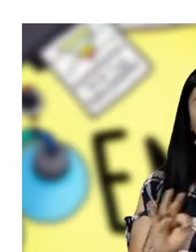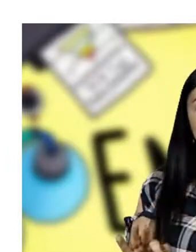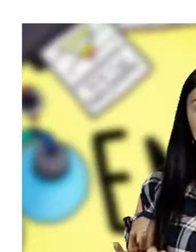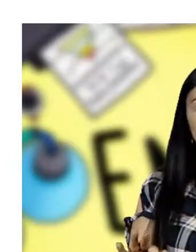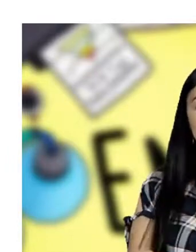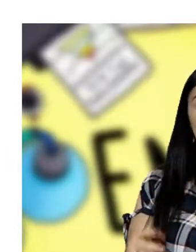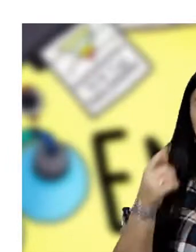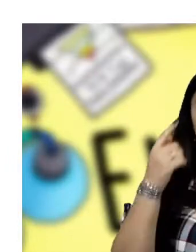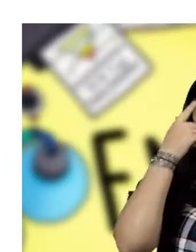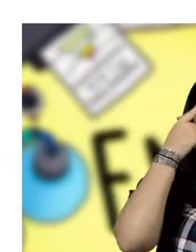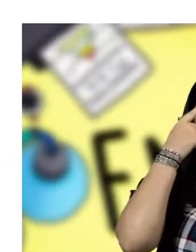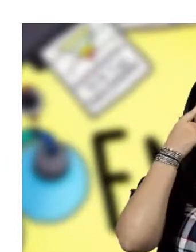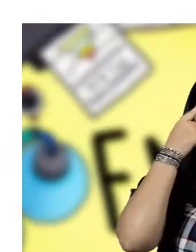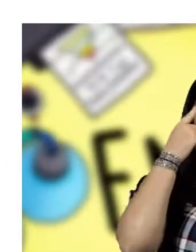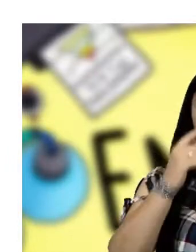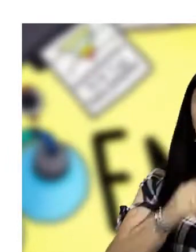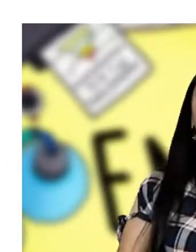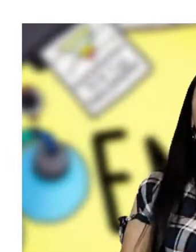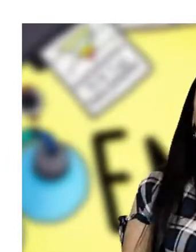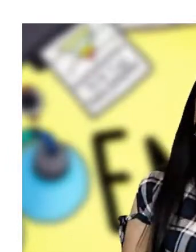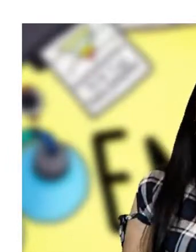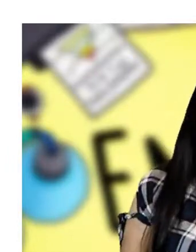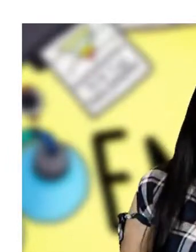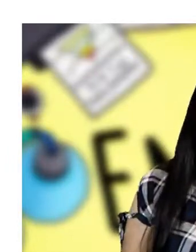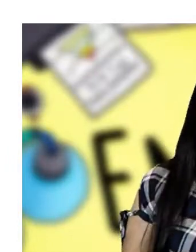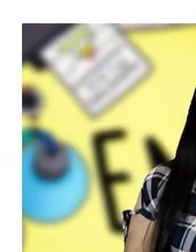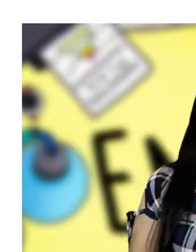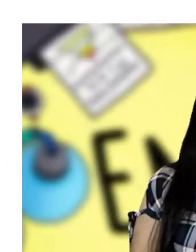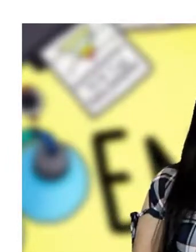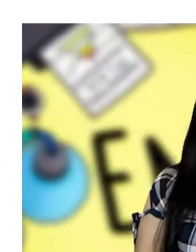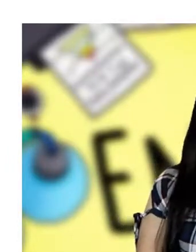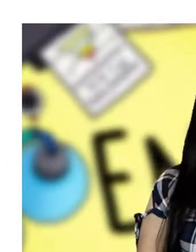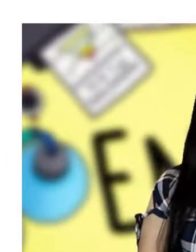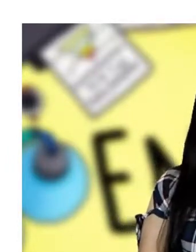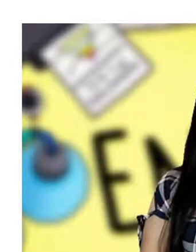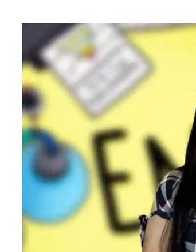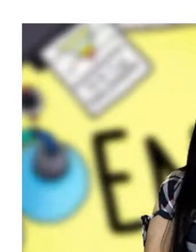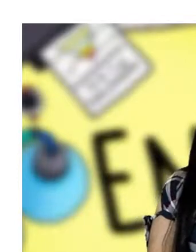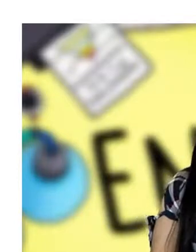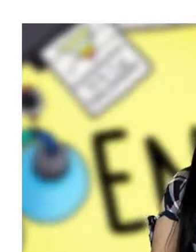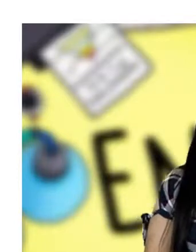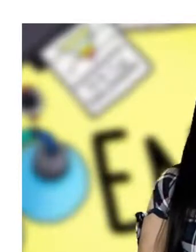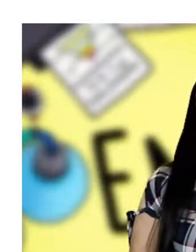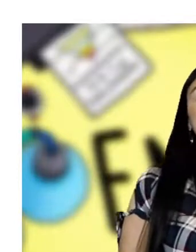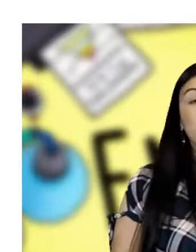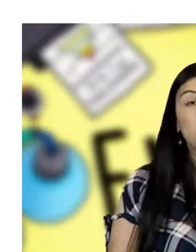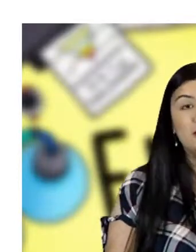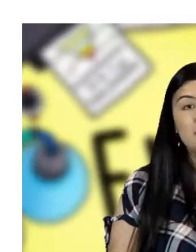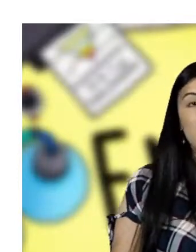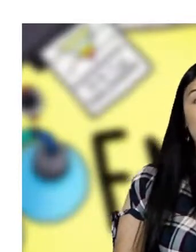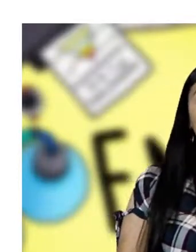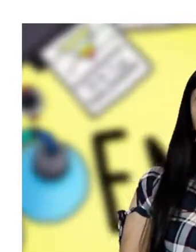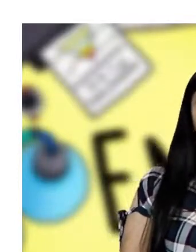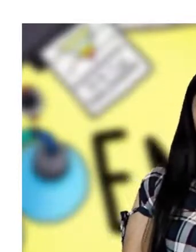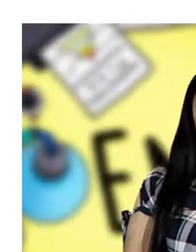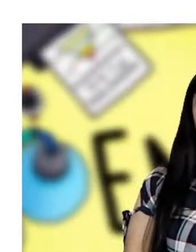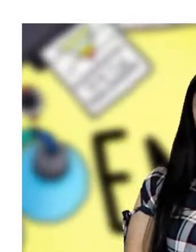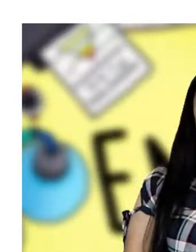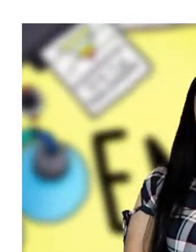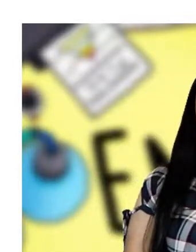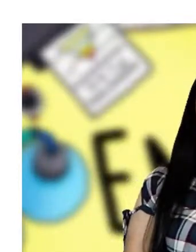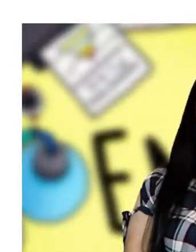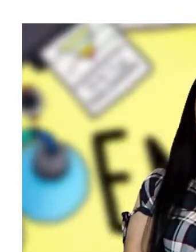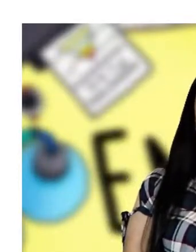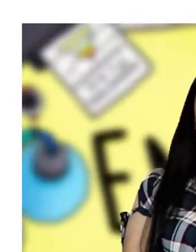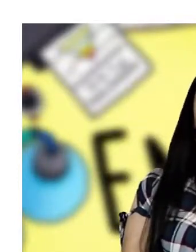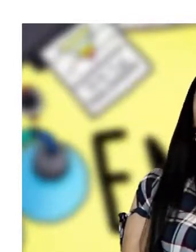never say front. That is forehead, a forehead. Okay. And another one that I want to highlight